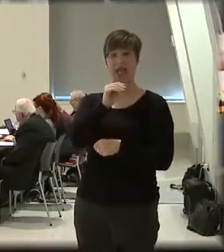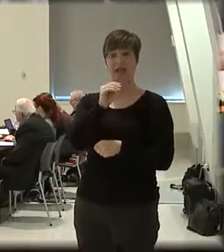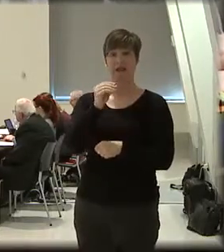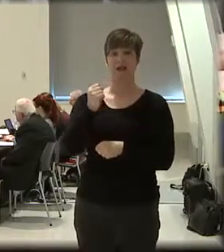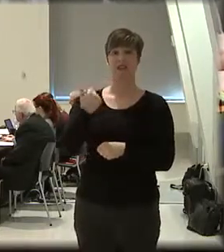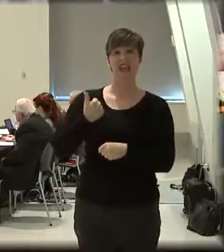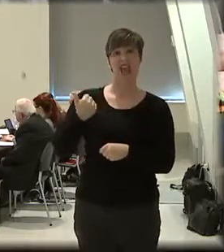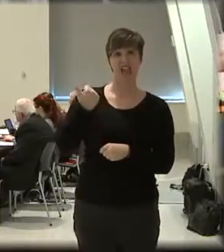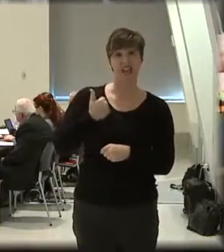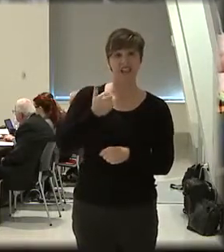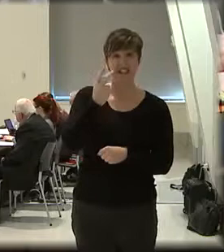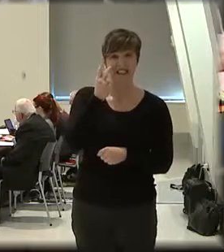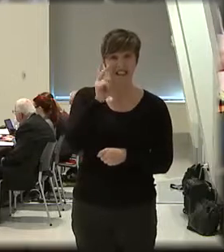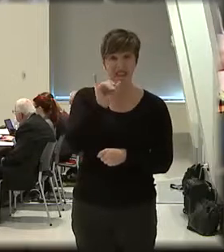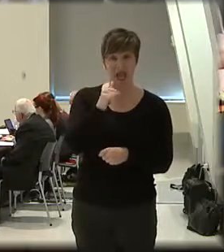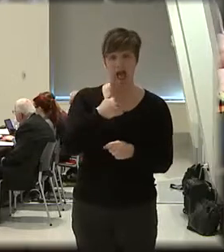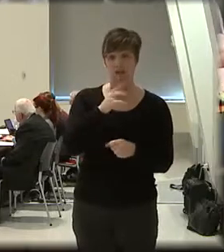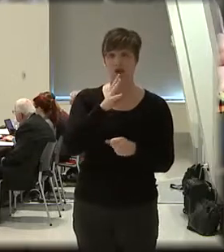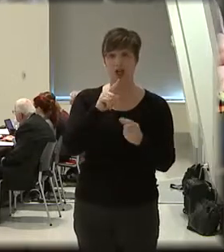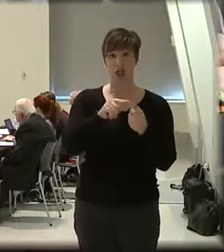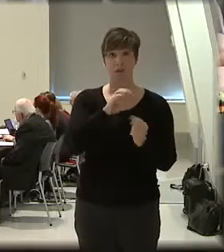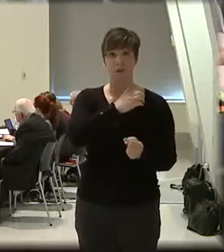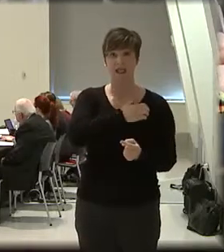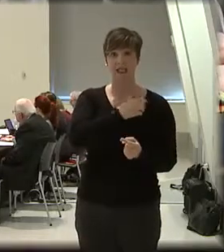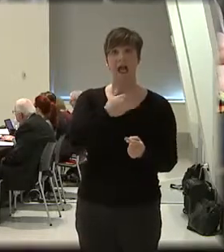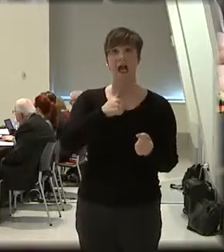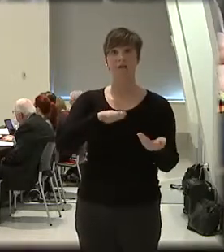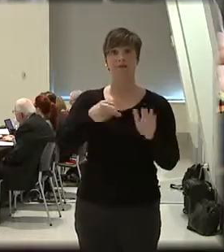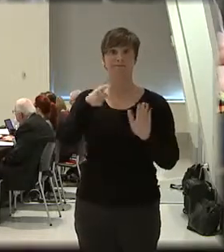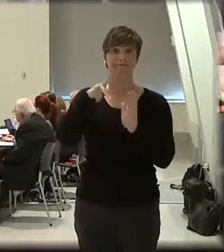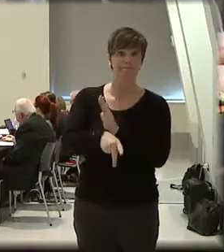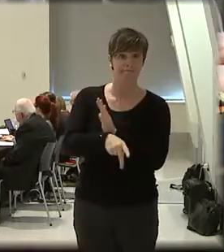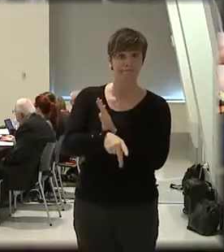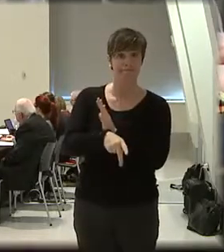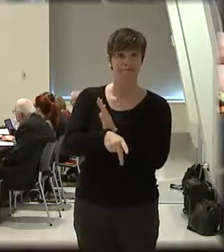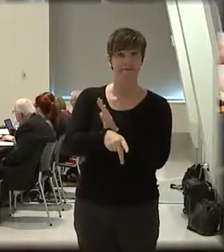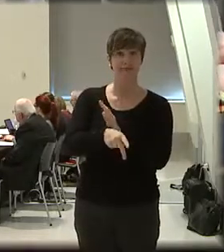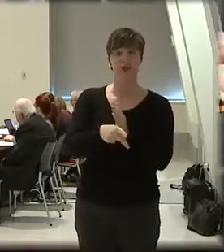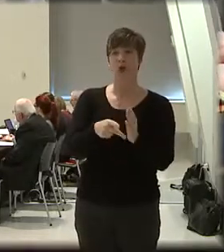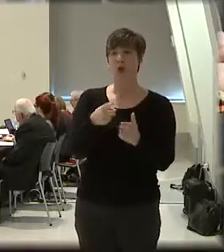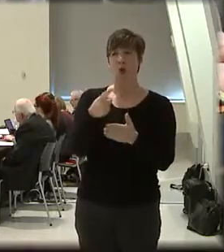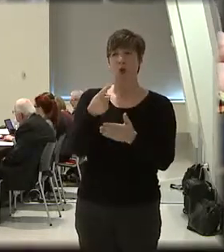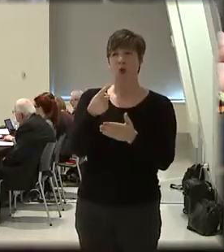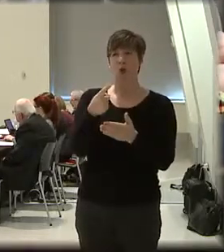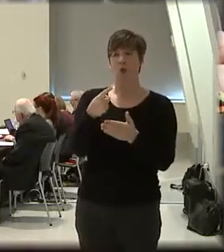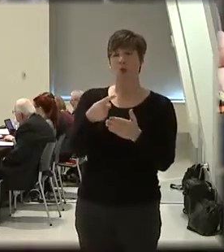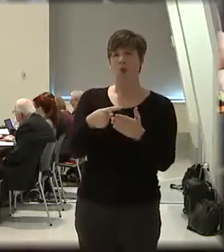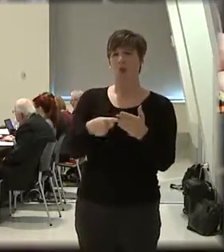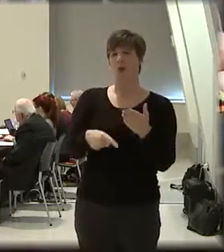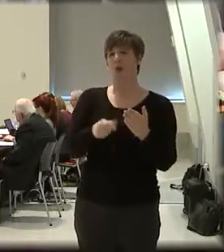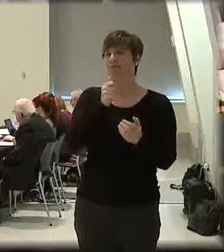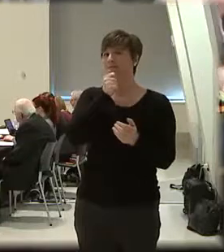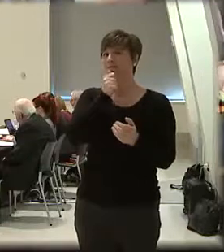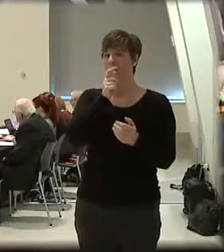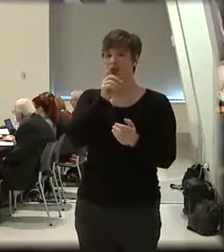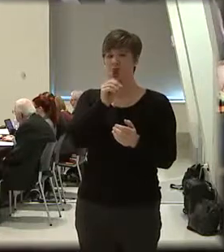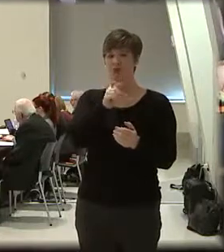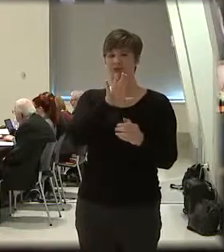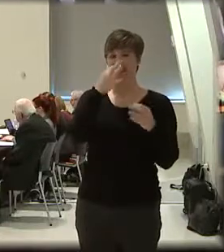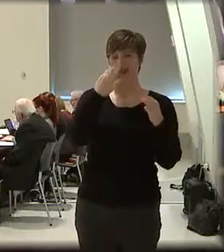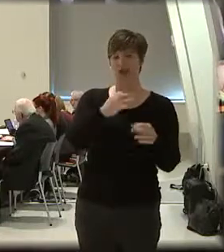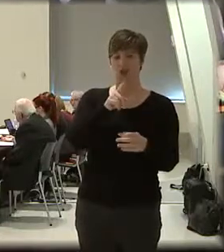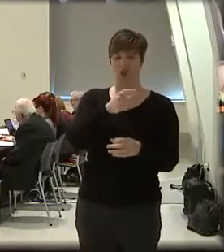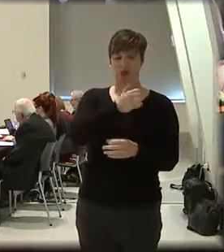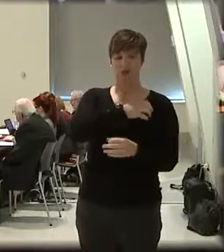I'm talking to police, I could end up dead. What discretion do the officers have to protect the public